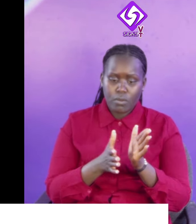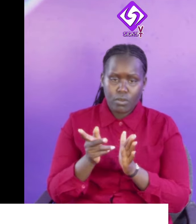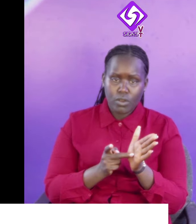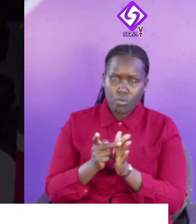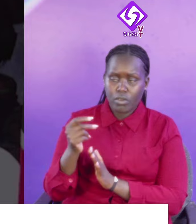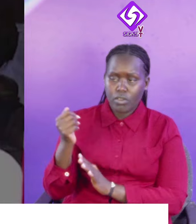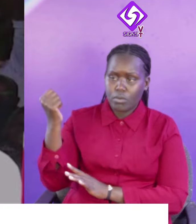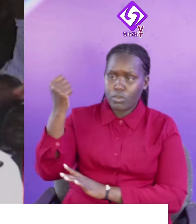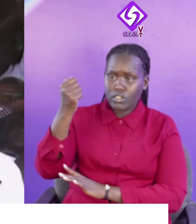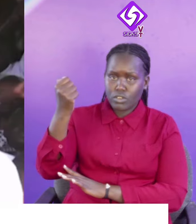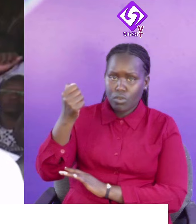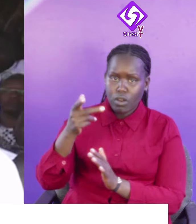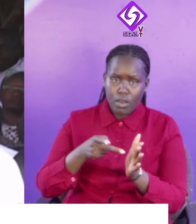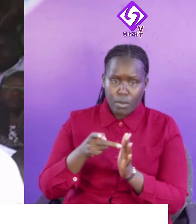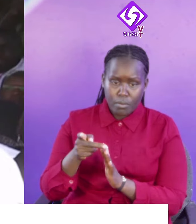Mr. Speaker.